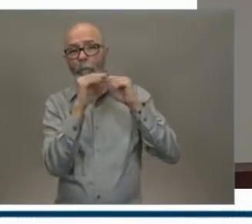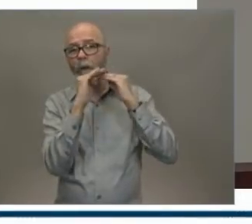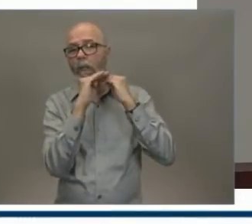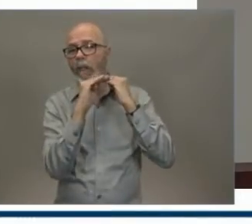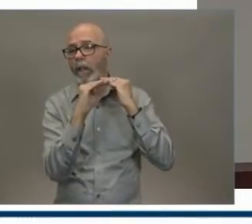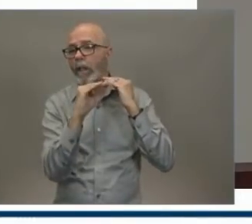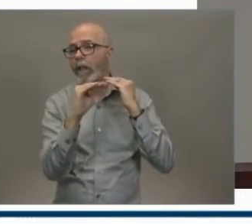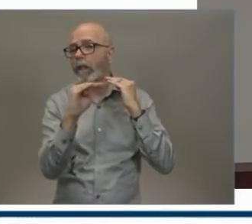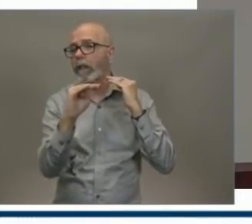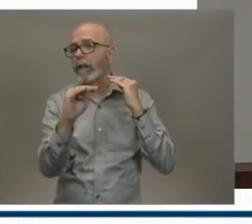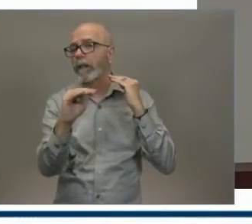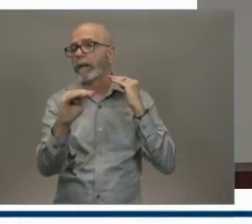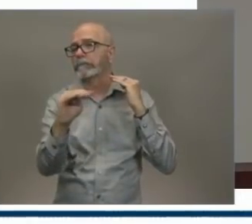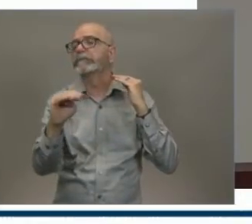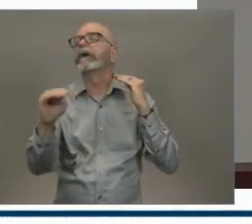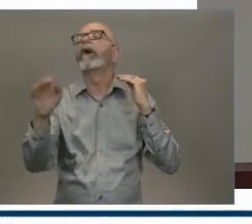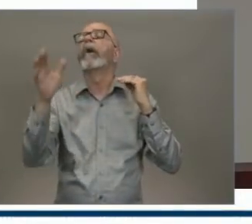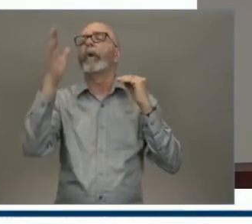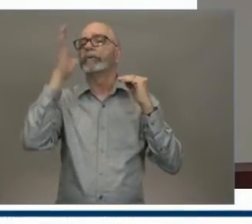restrictions.